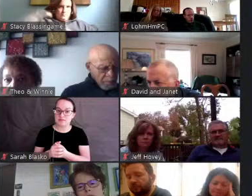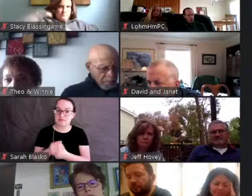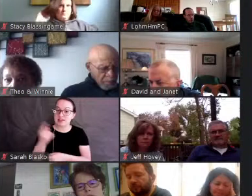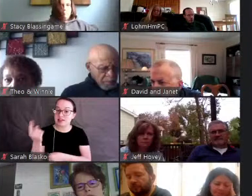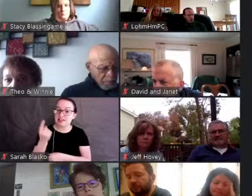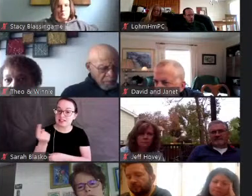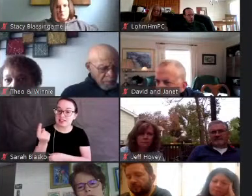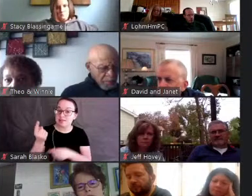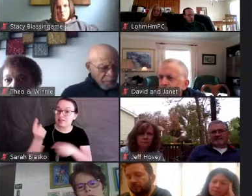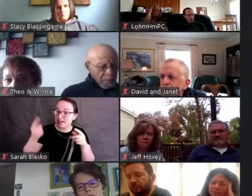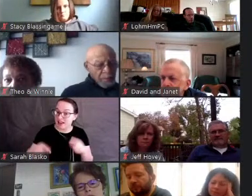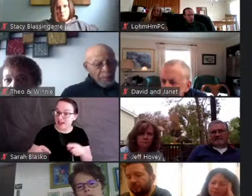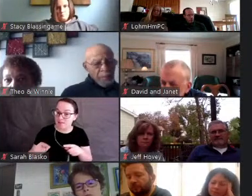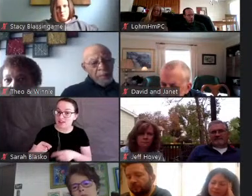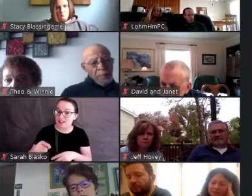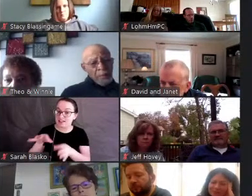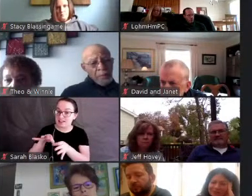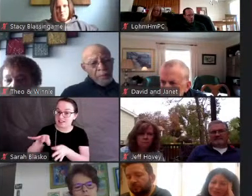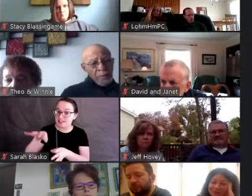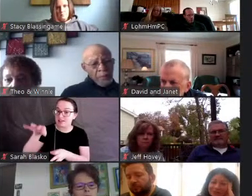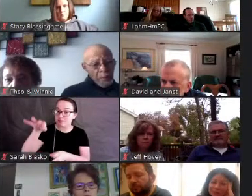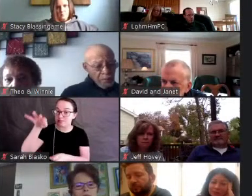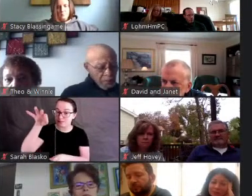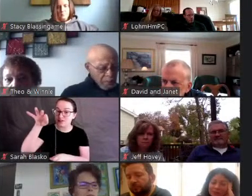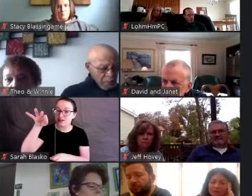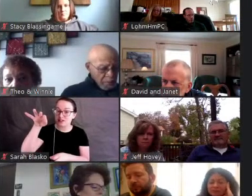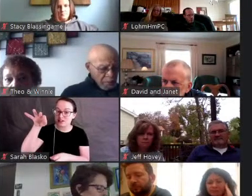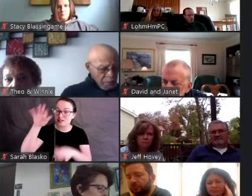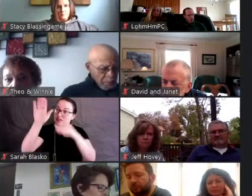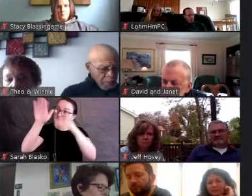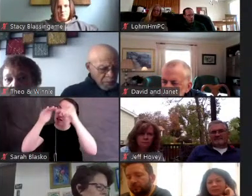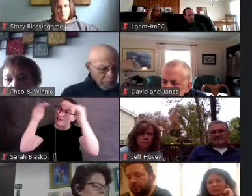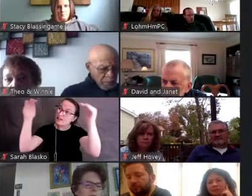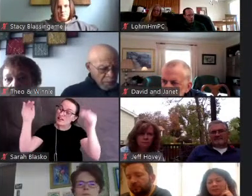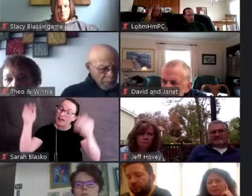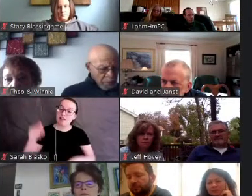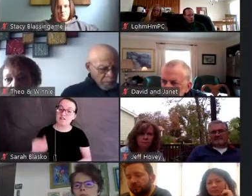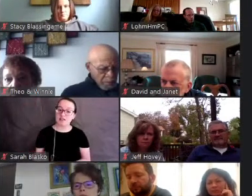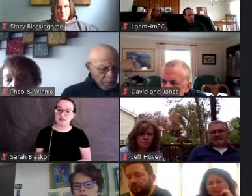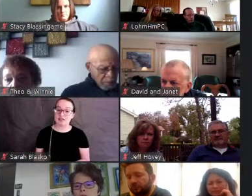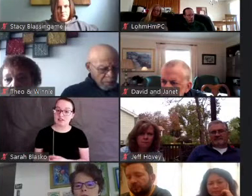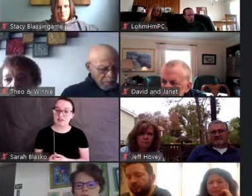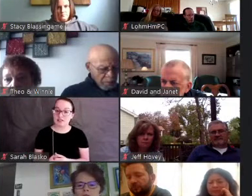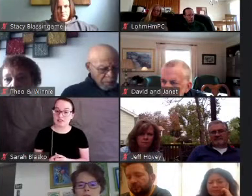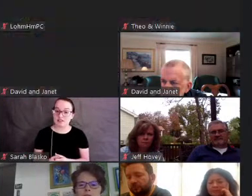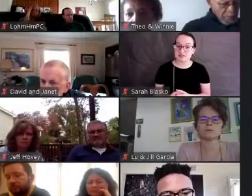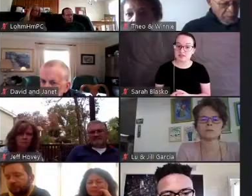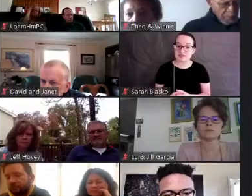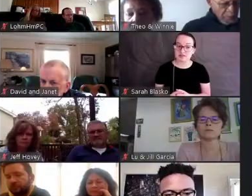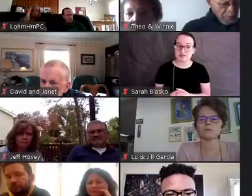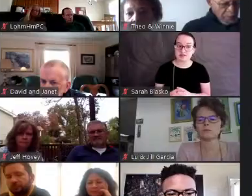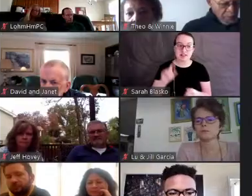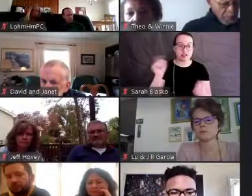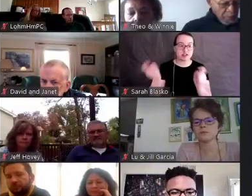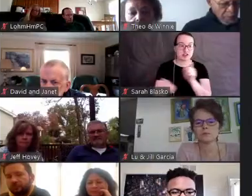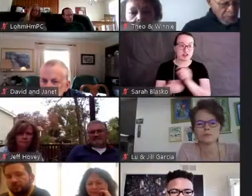literally is changing everything.